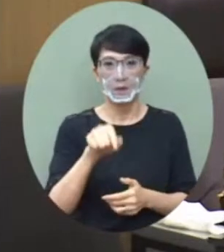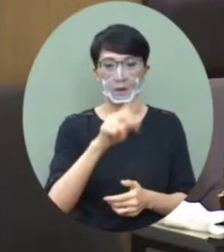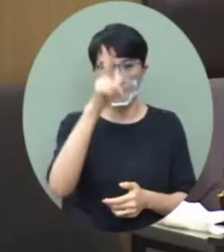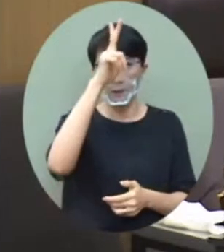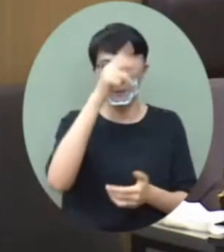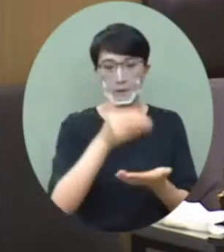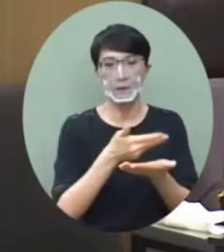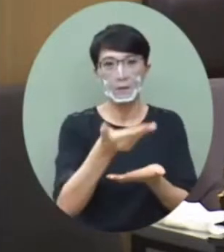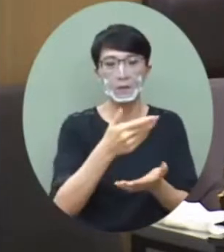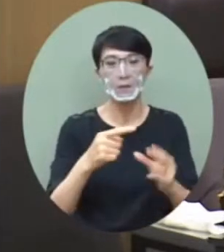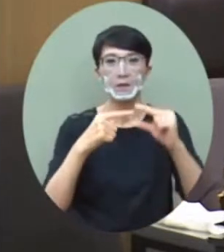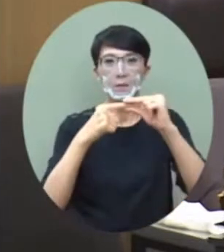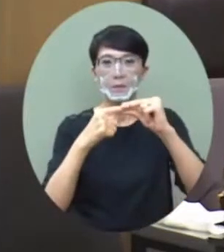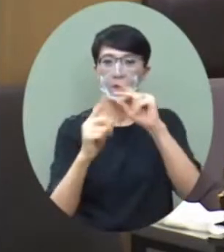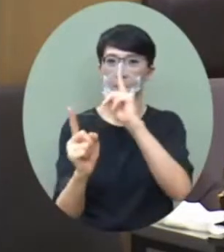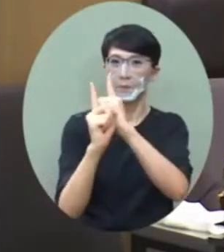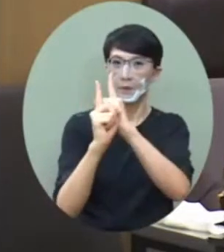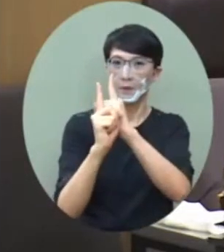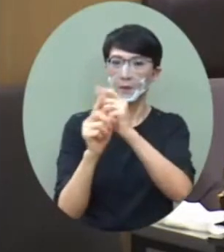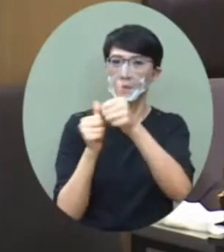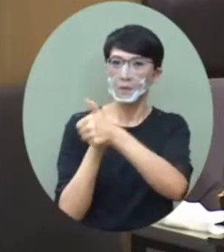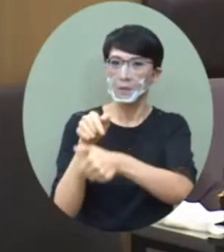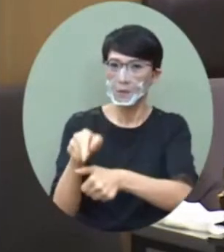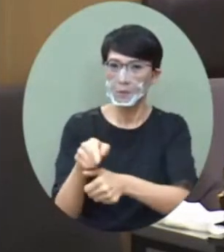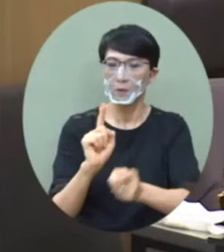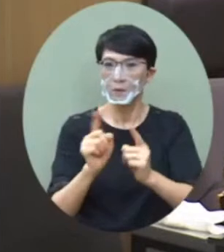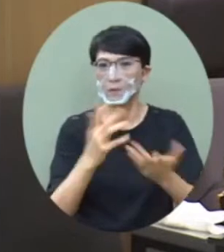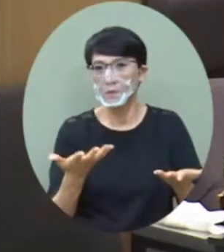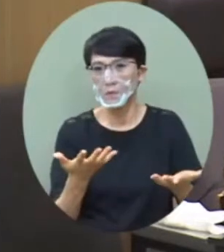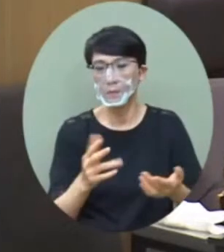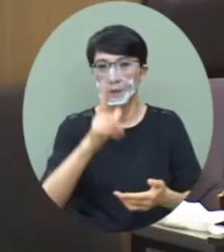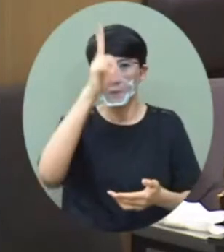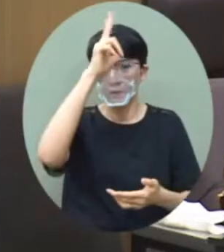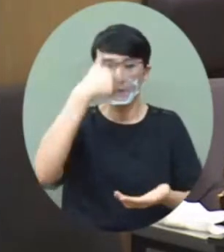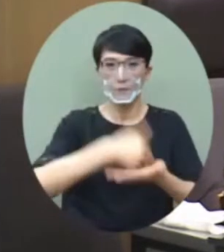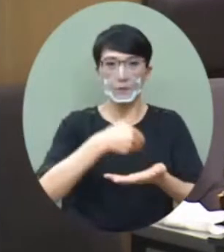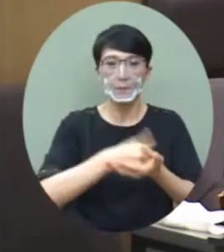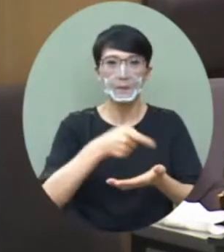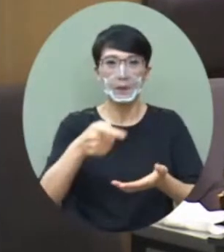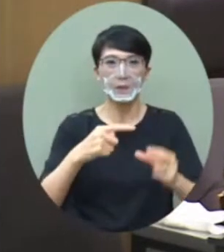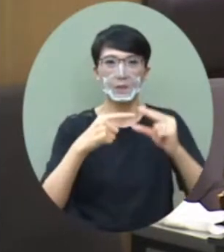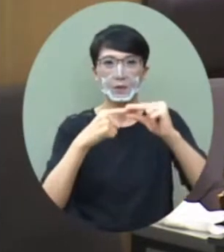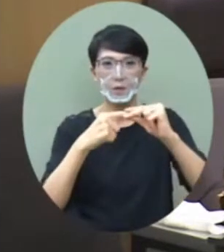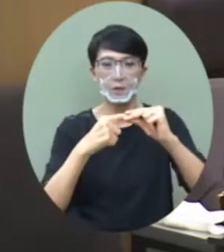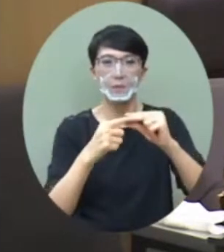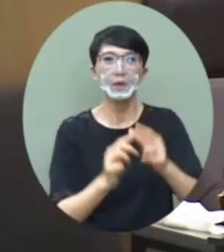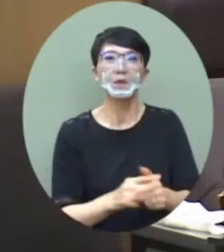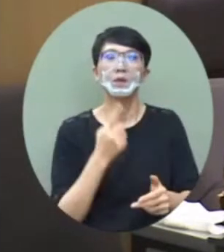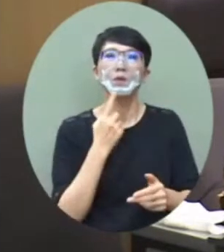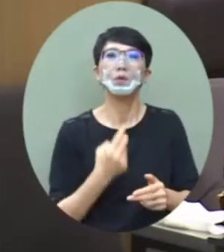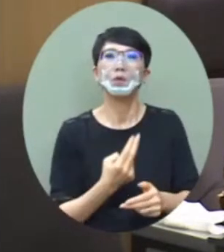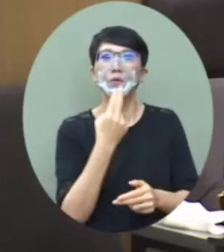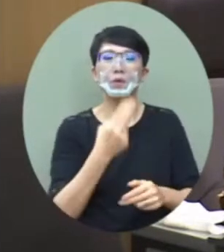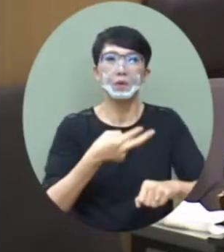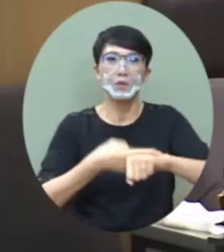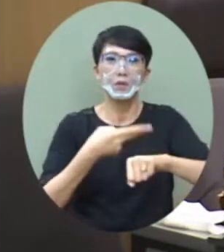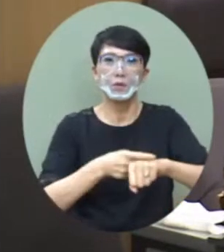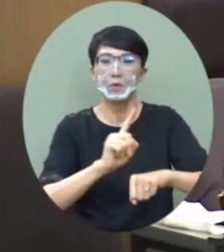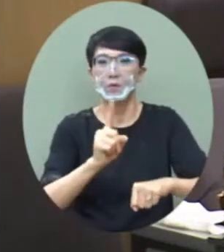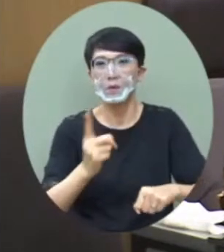the oxygen level is normal. So which standard should prevail, the government's oximeter